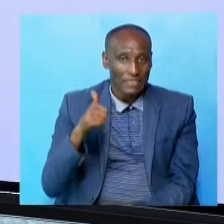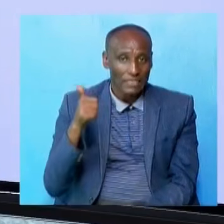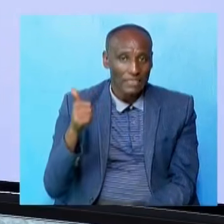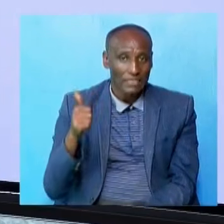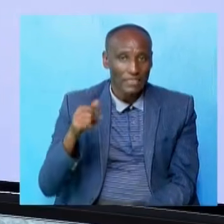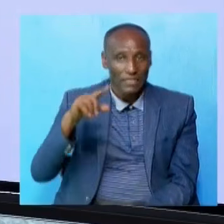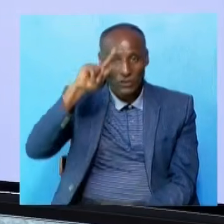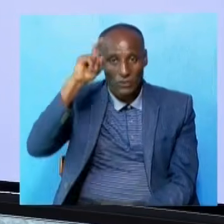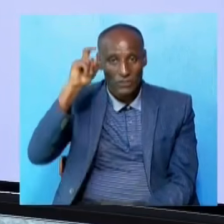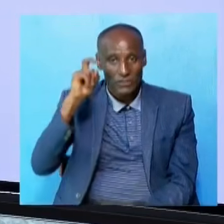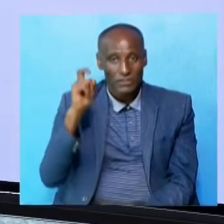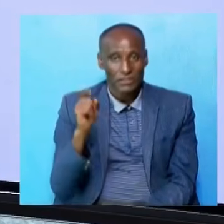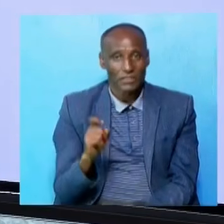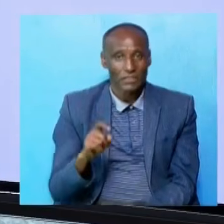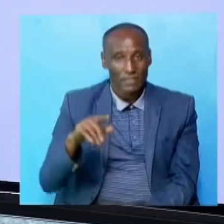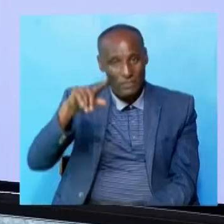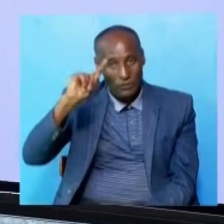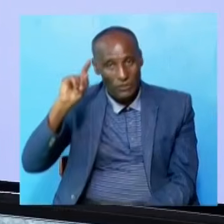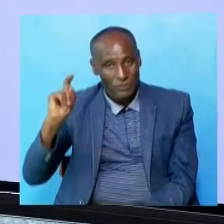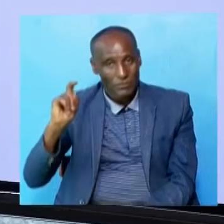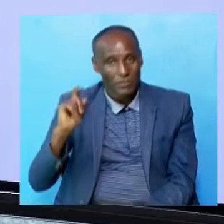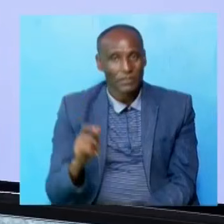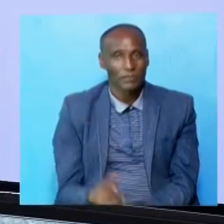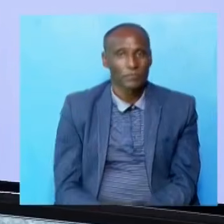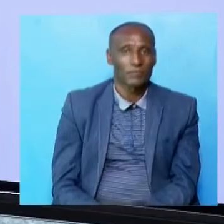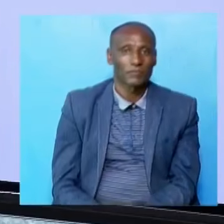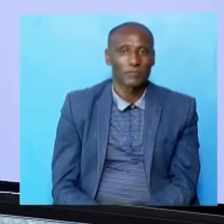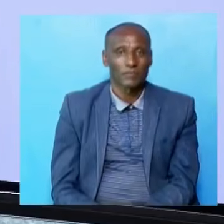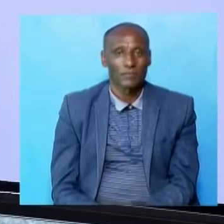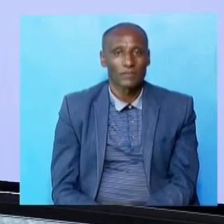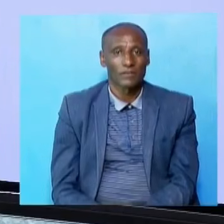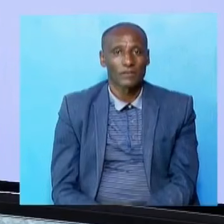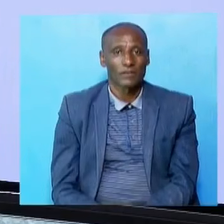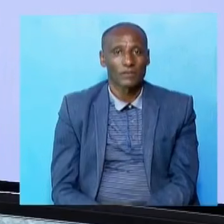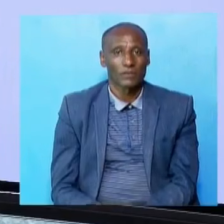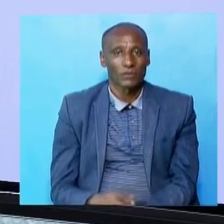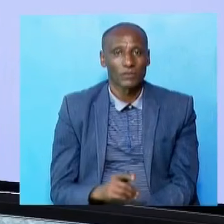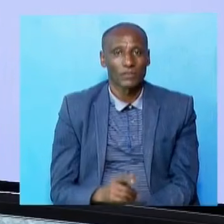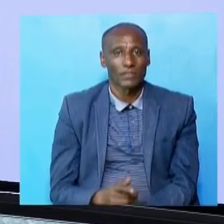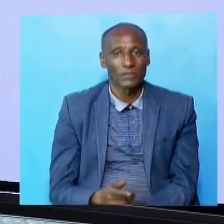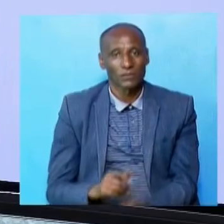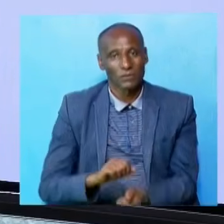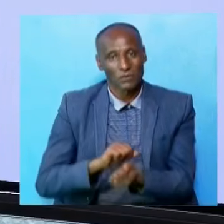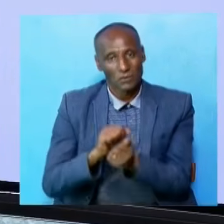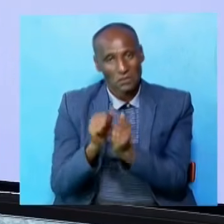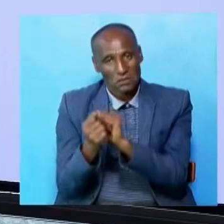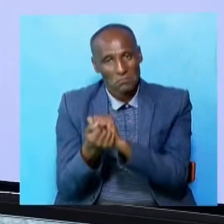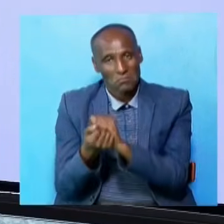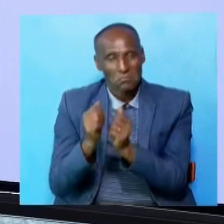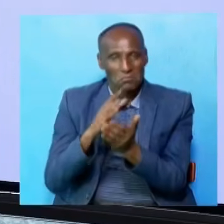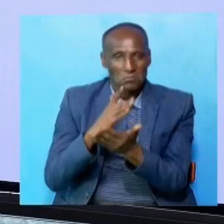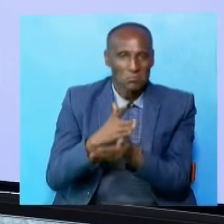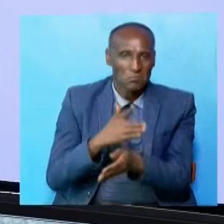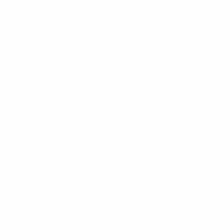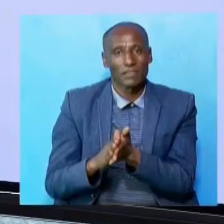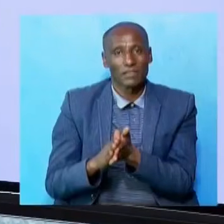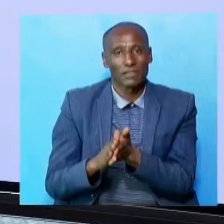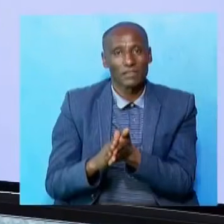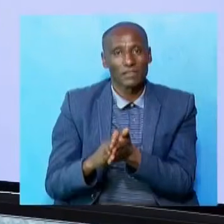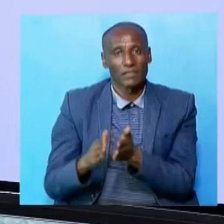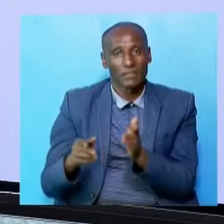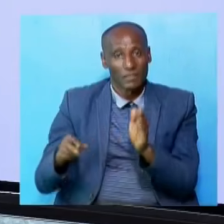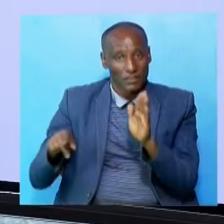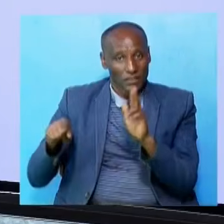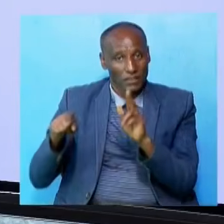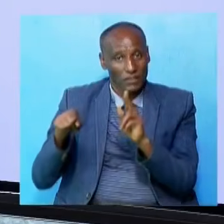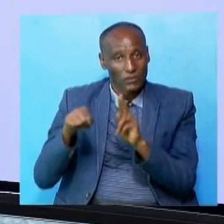at last we have the question mark. That means we are expected to rearrange the words here, and then we can make what?